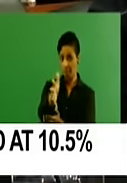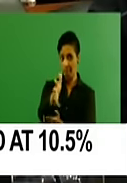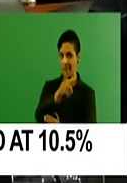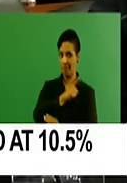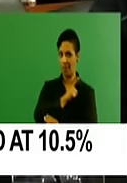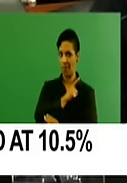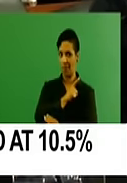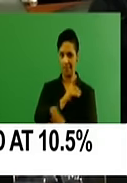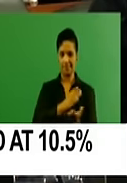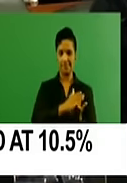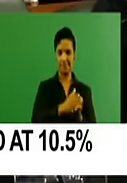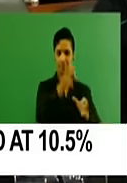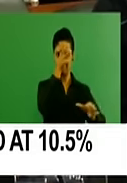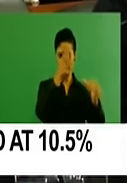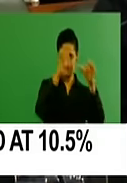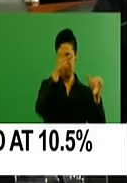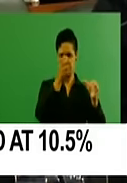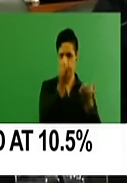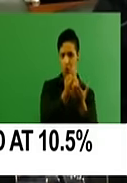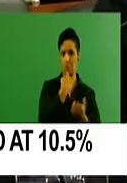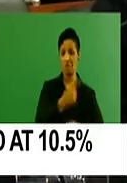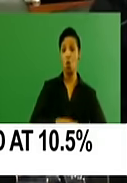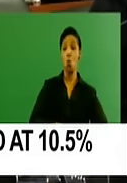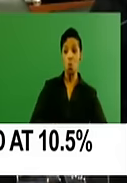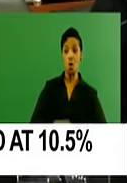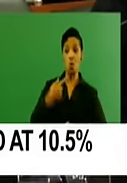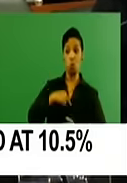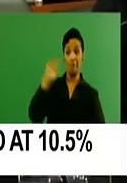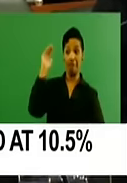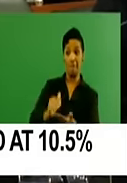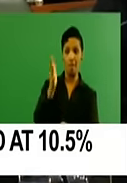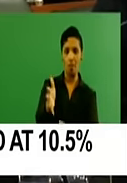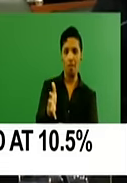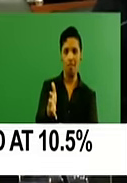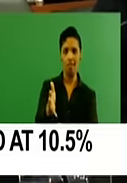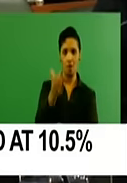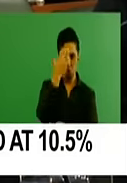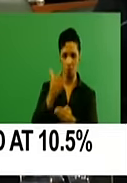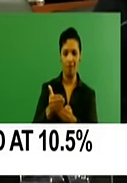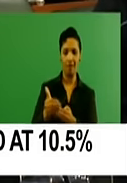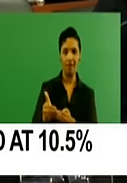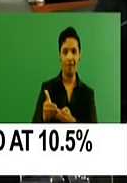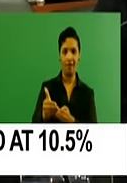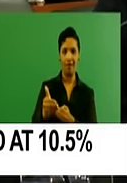have been starting to talk about when the first cut will be, and along with that,